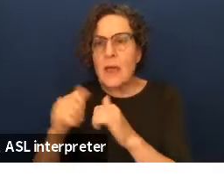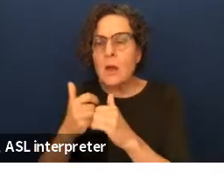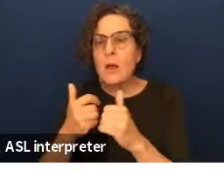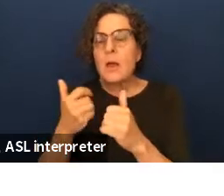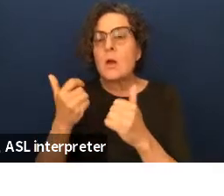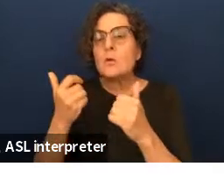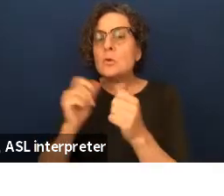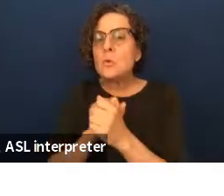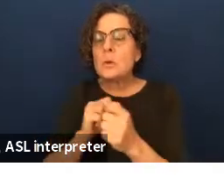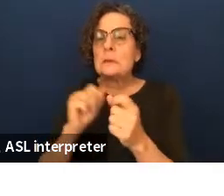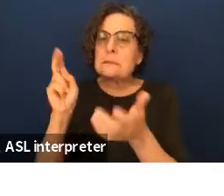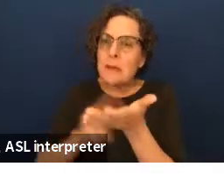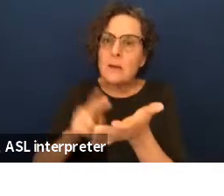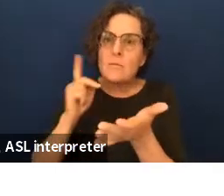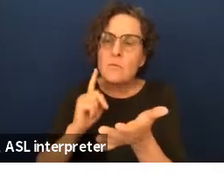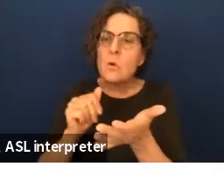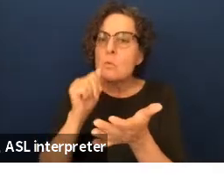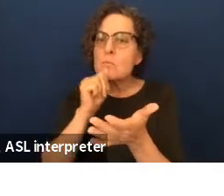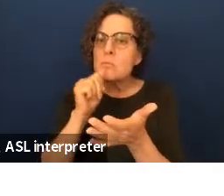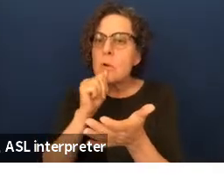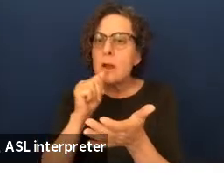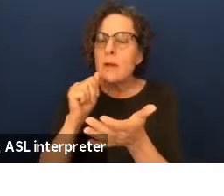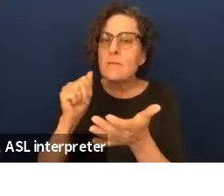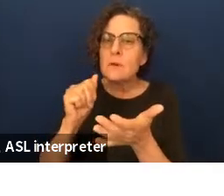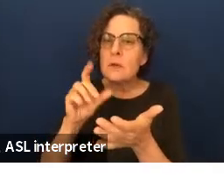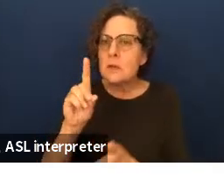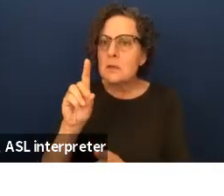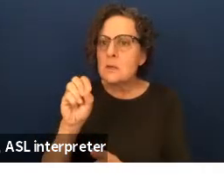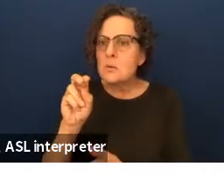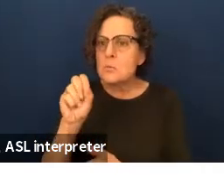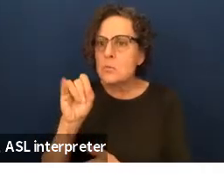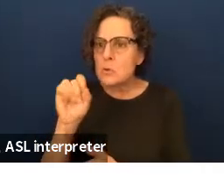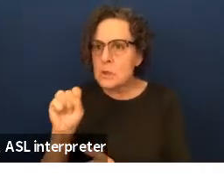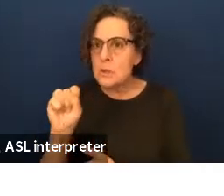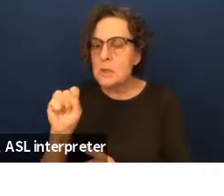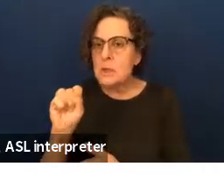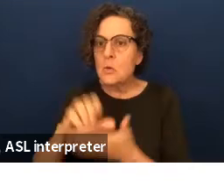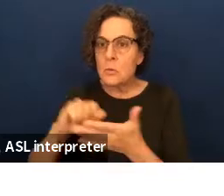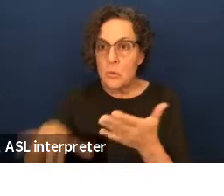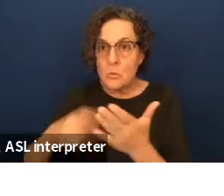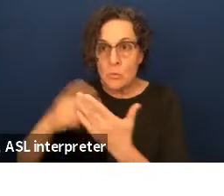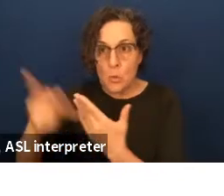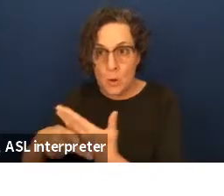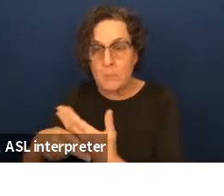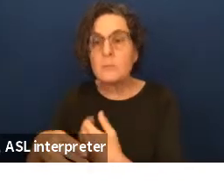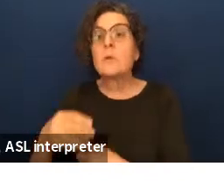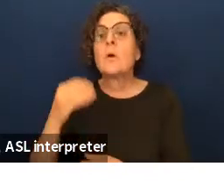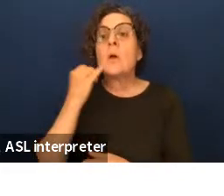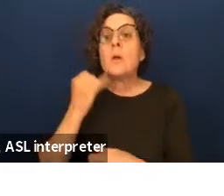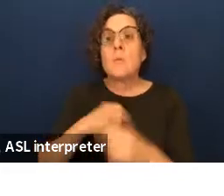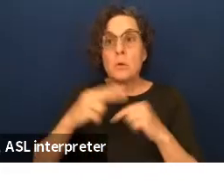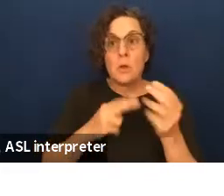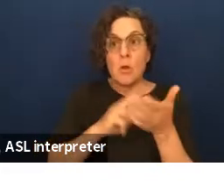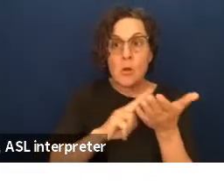removal program. Those of you, those contractors, if you want to help your clients through